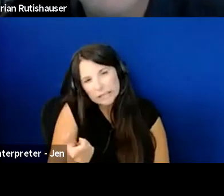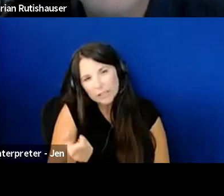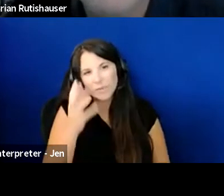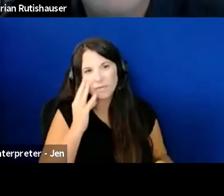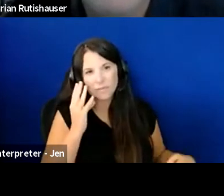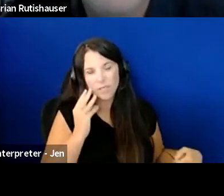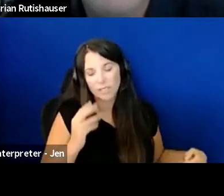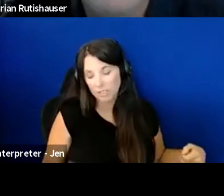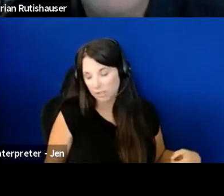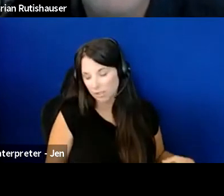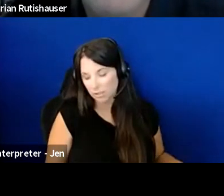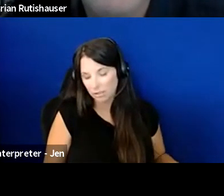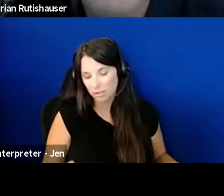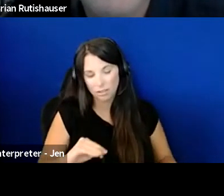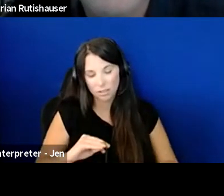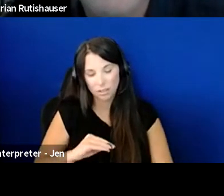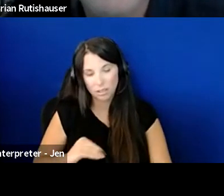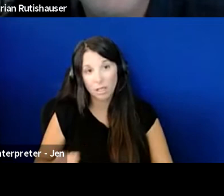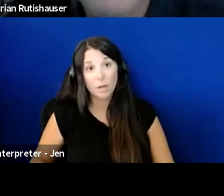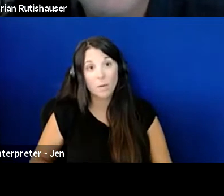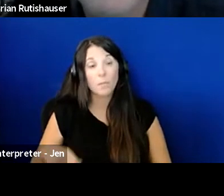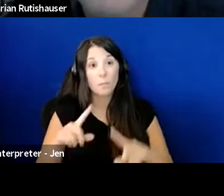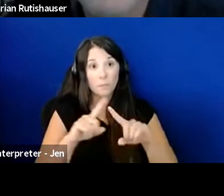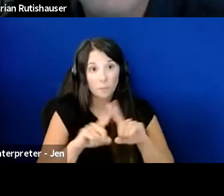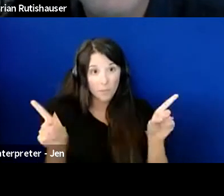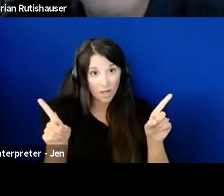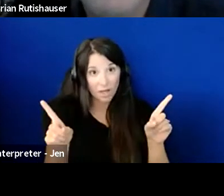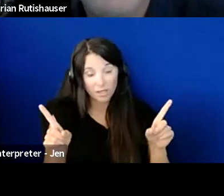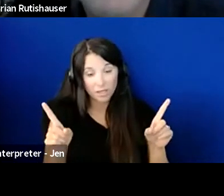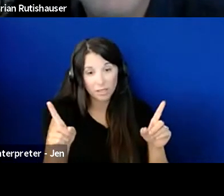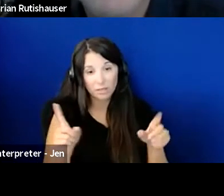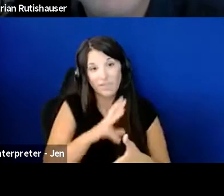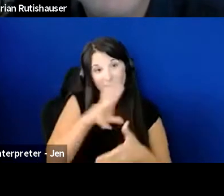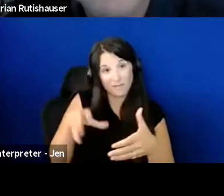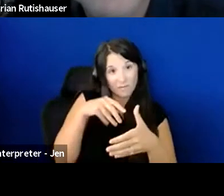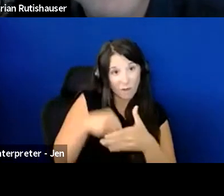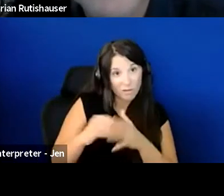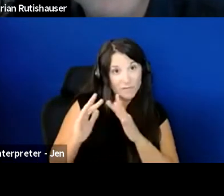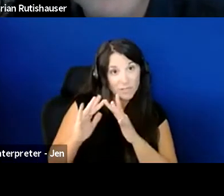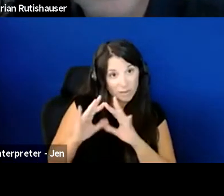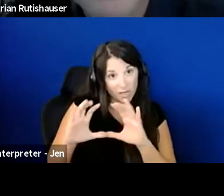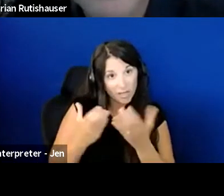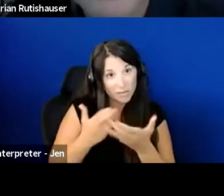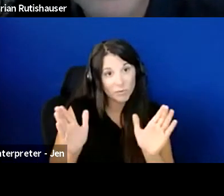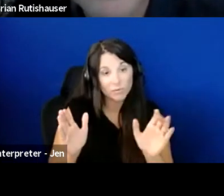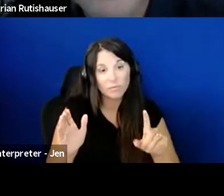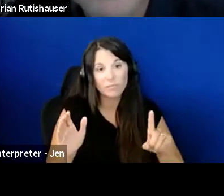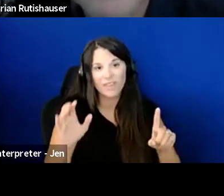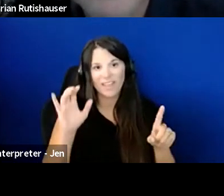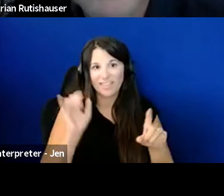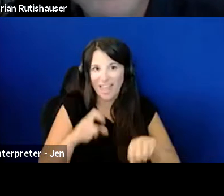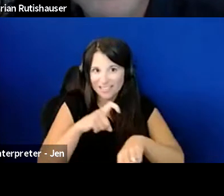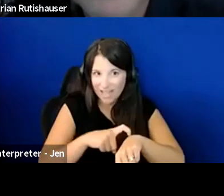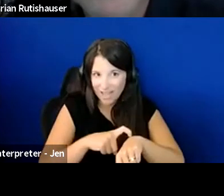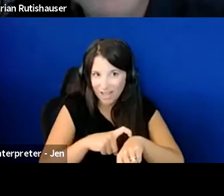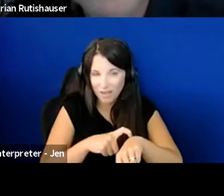experience there. But being in an online course at that time gave me a renewed appreciation for